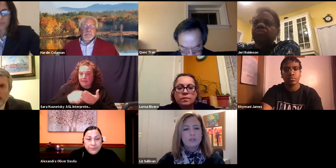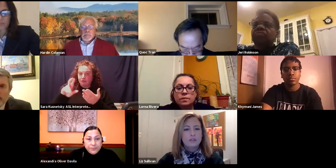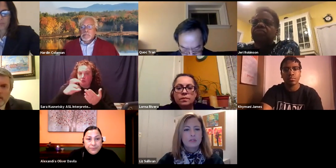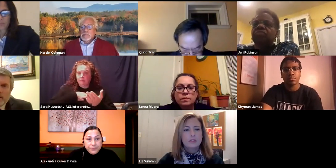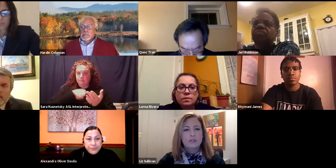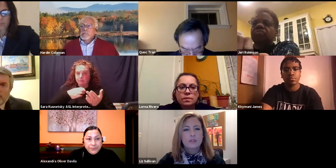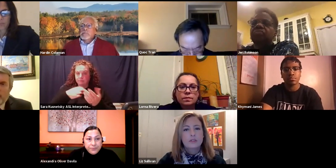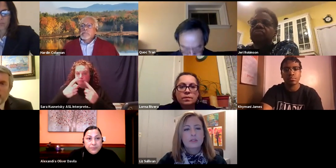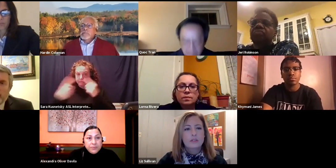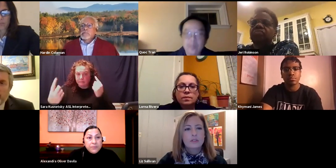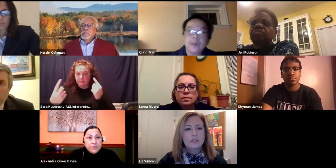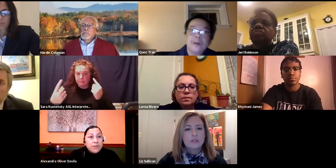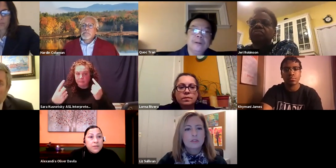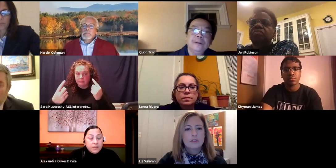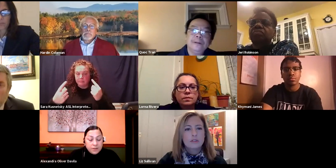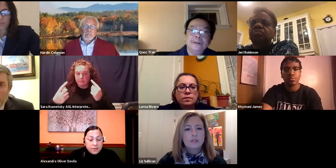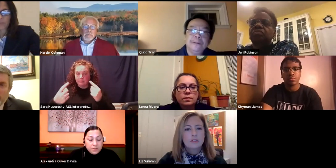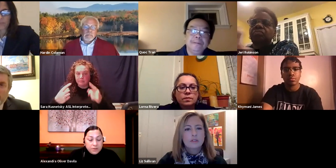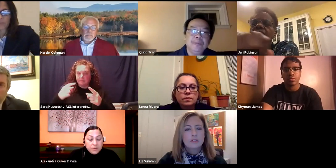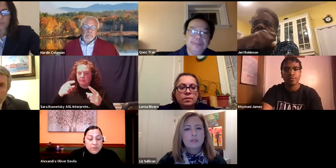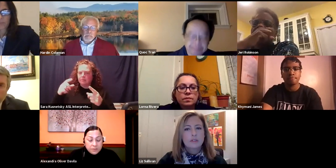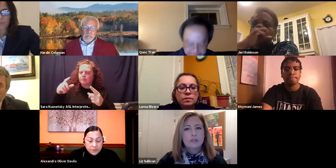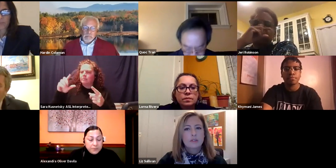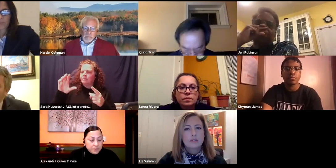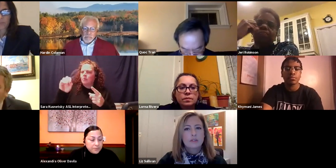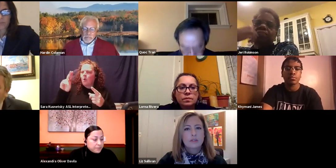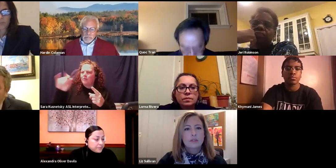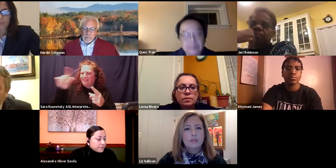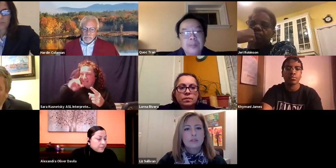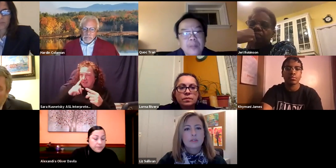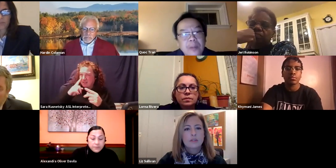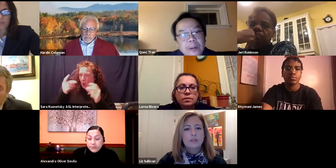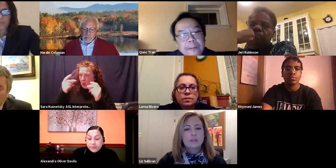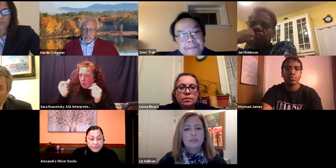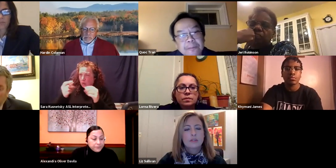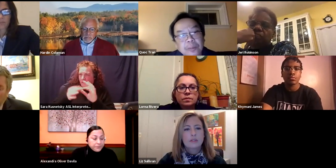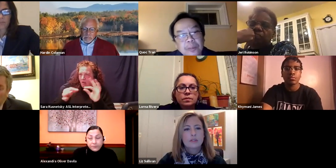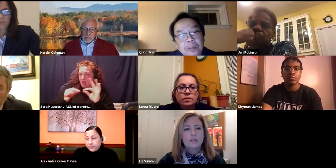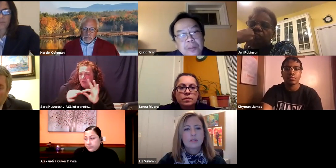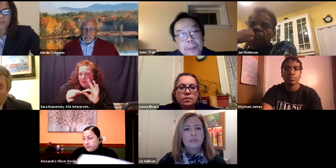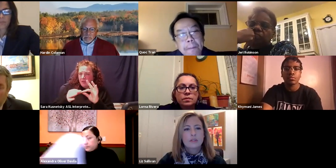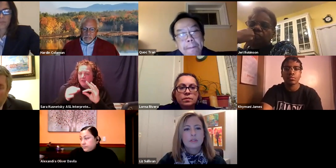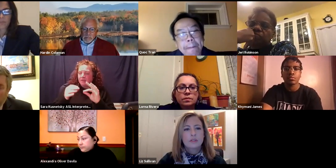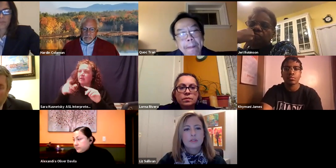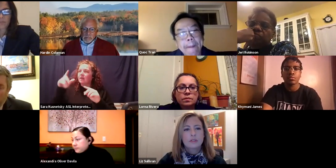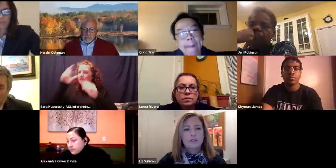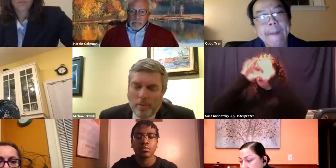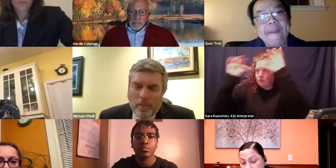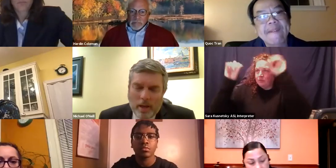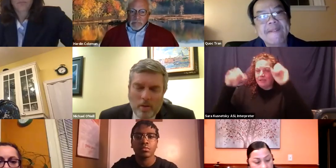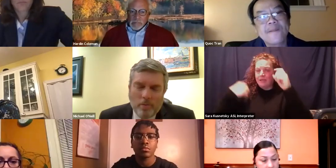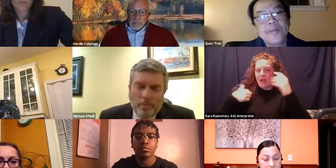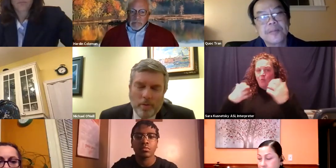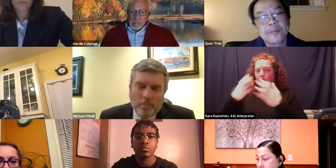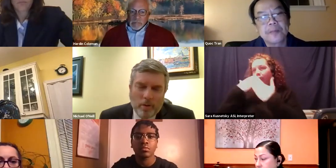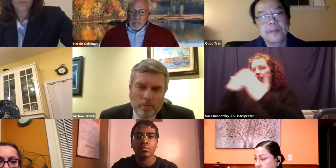motion? Madam Chair, if I may make a quick comment because it's about the motion. Superintendent, I just want to, first of all,